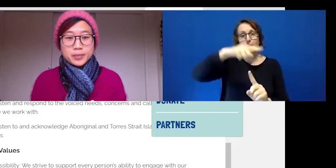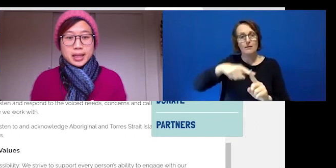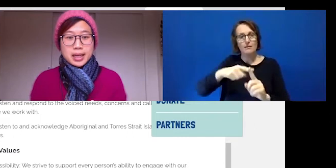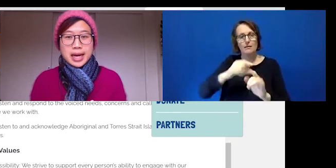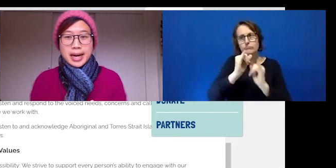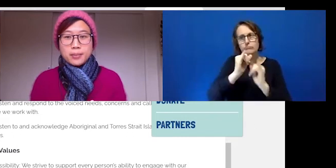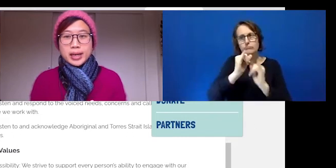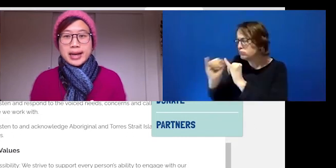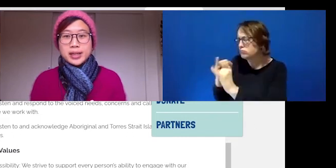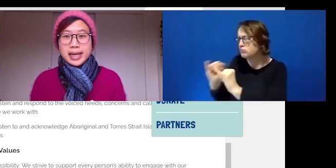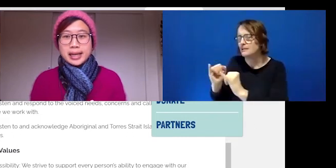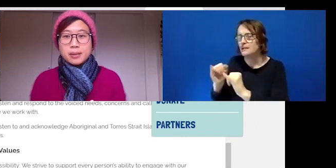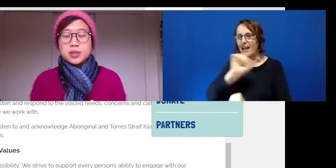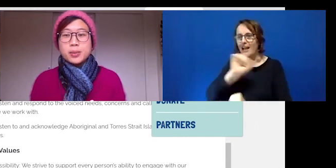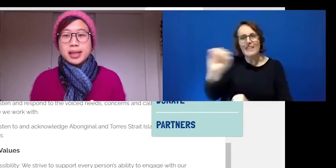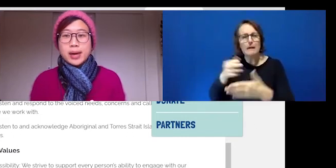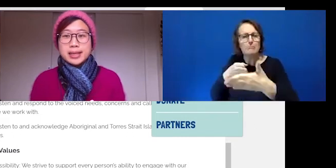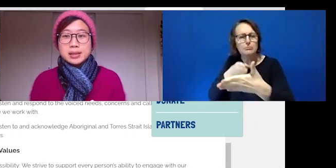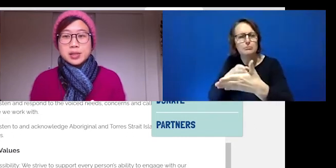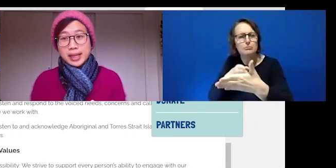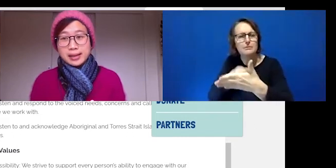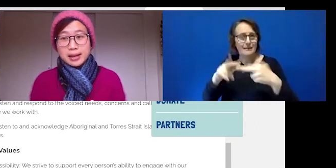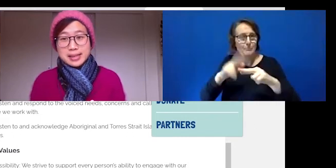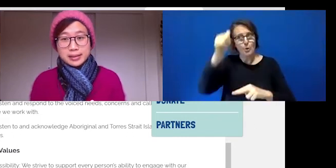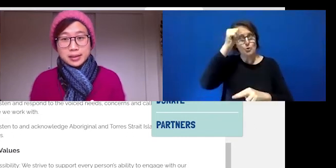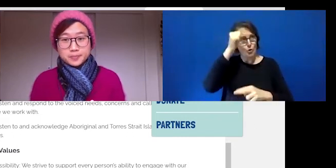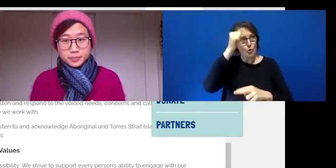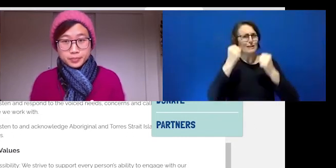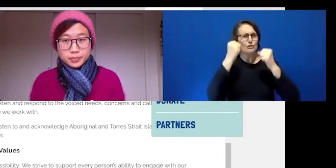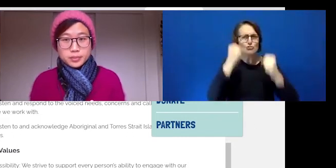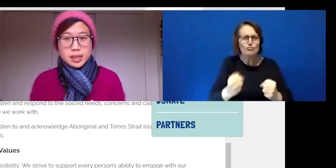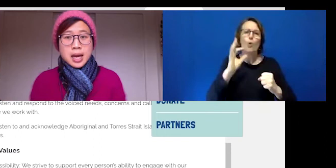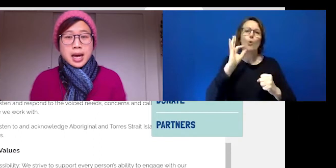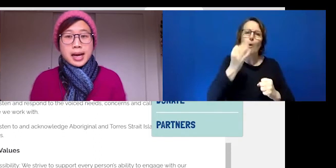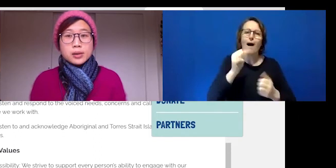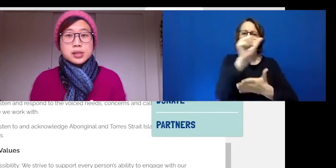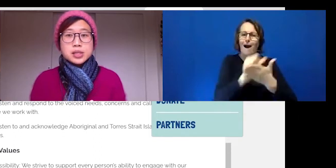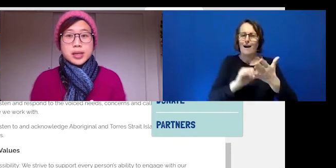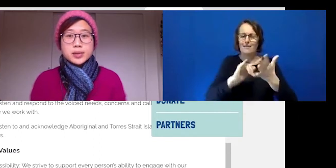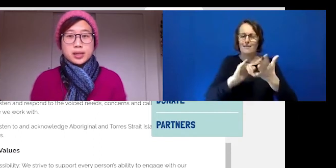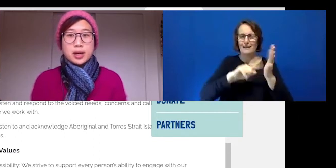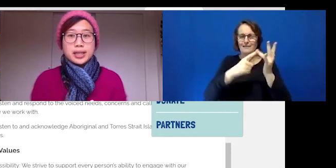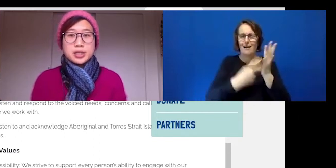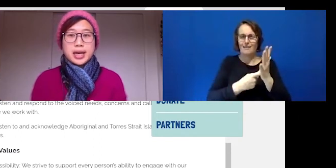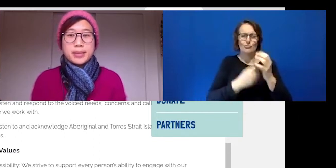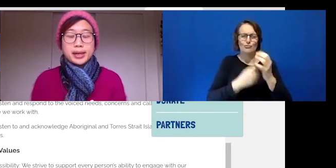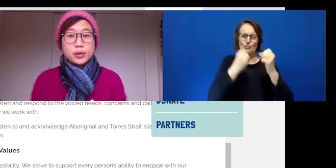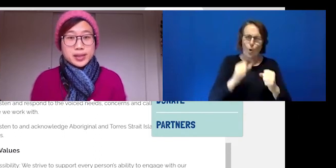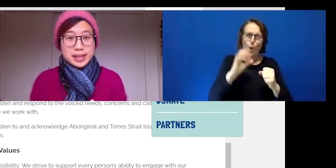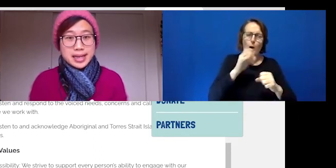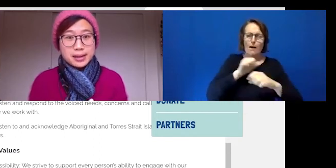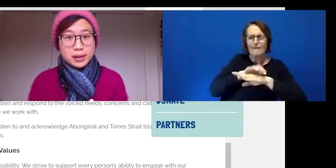navigating a predominantly white Australian art sector. I also just want to acknowledge